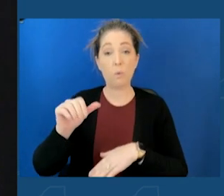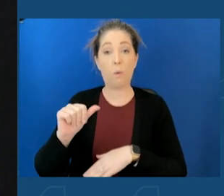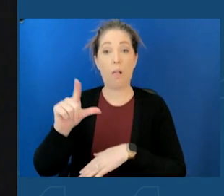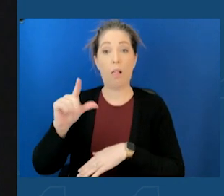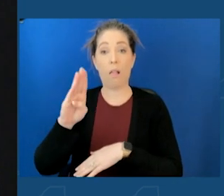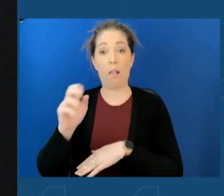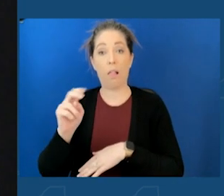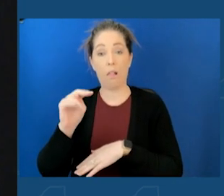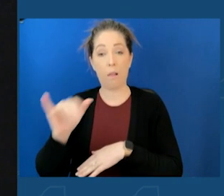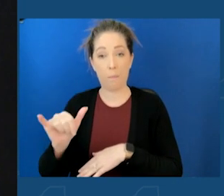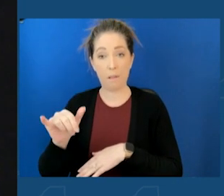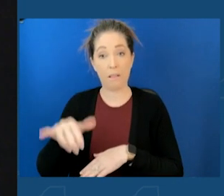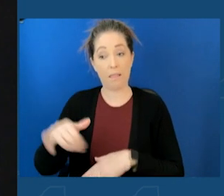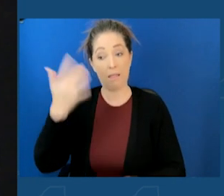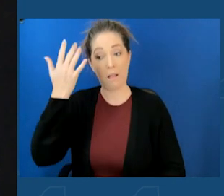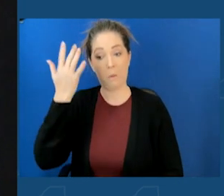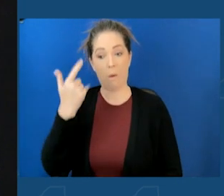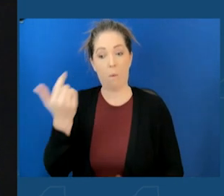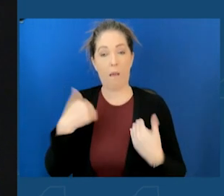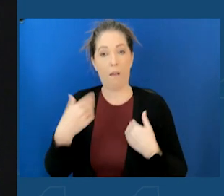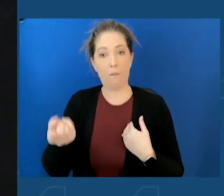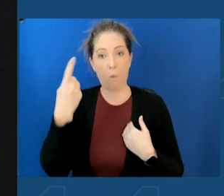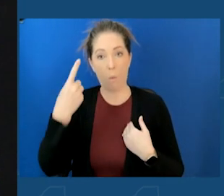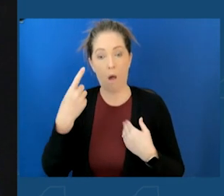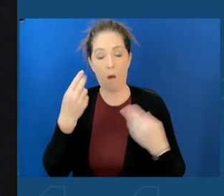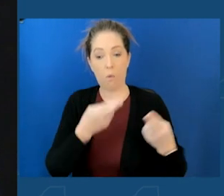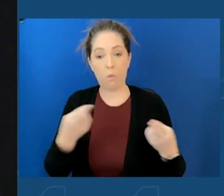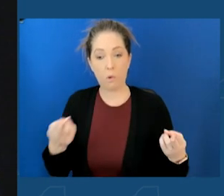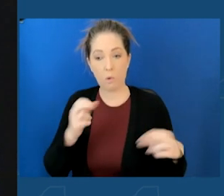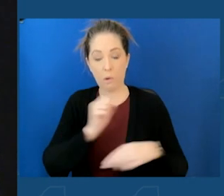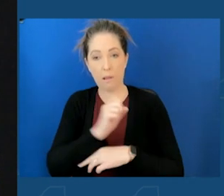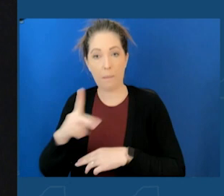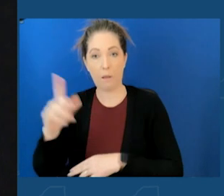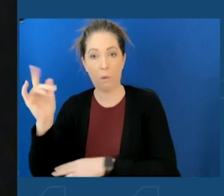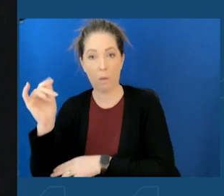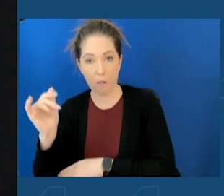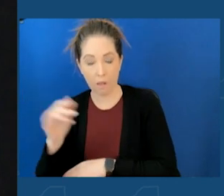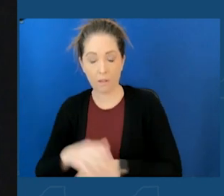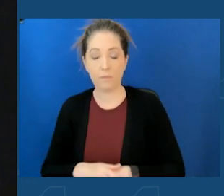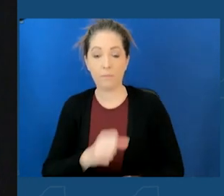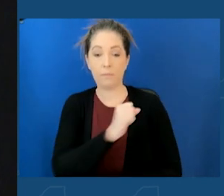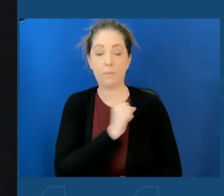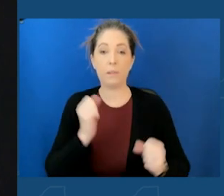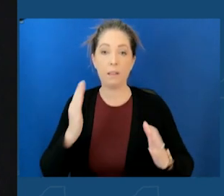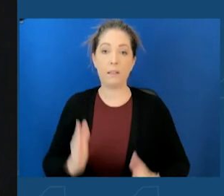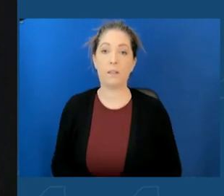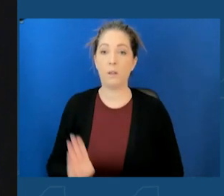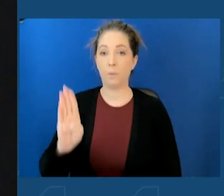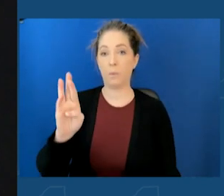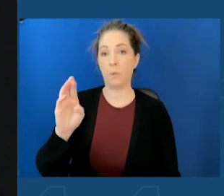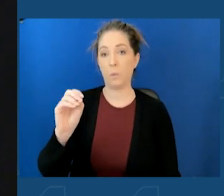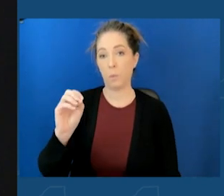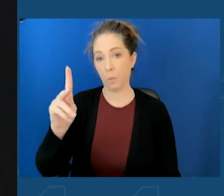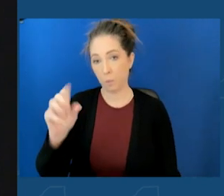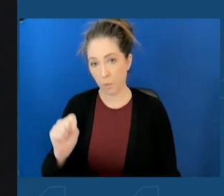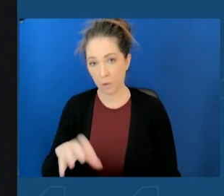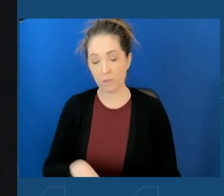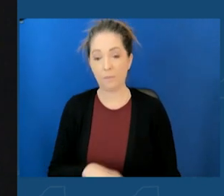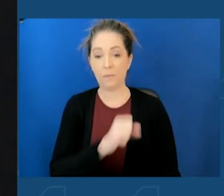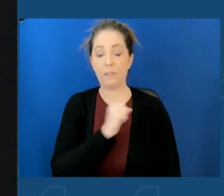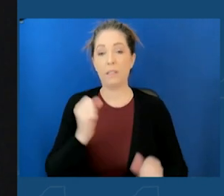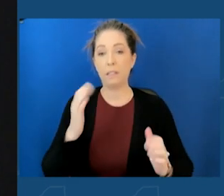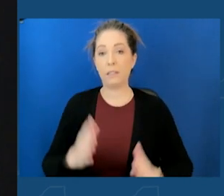coming back constantly to Long Island. Senator John Brooks, let's give him a round of applause. Senator Kevin Thomas is